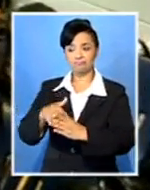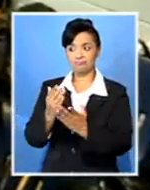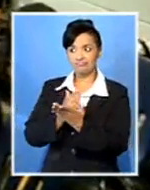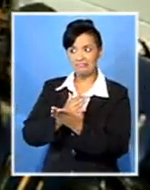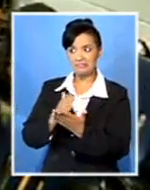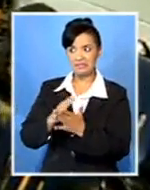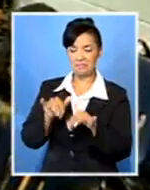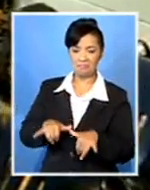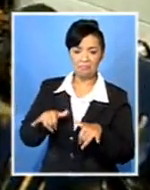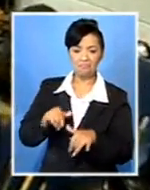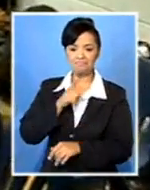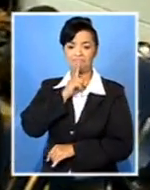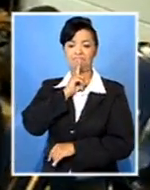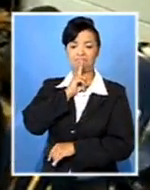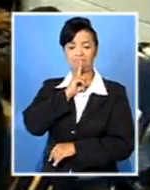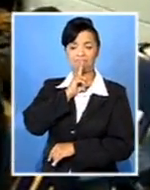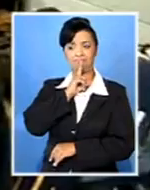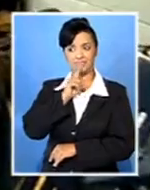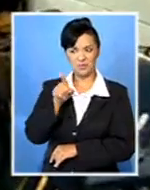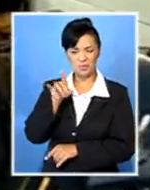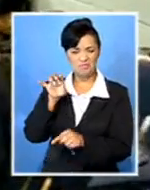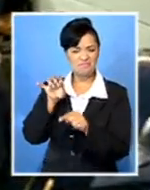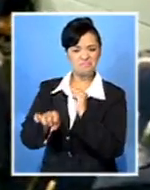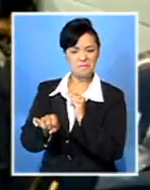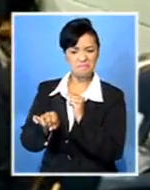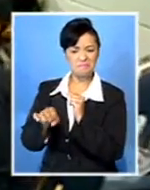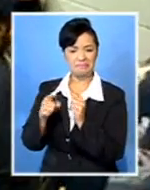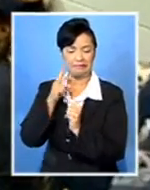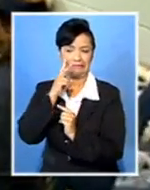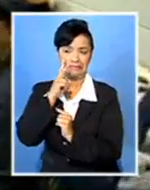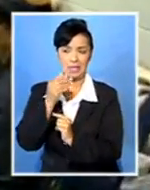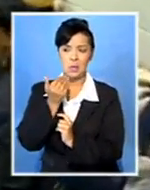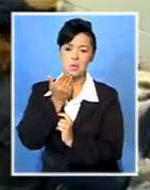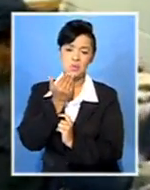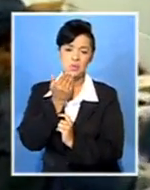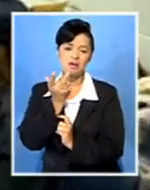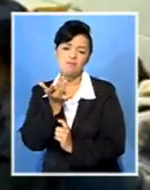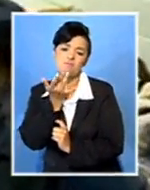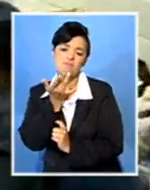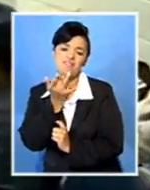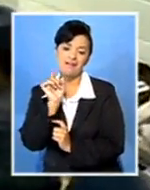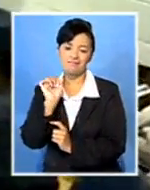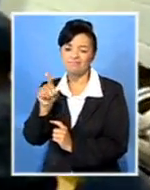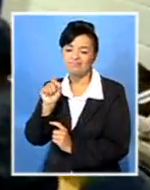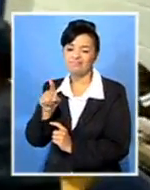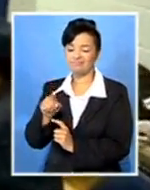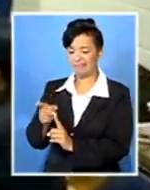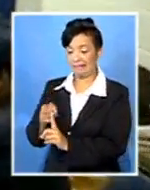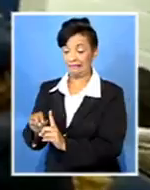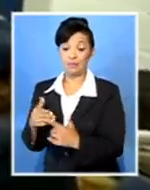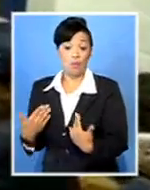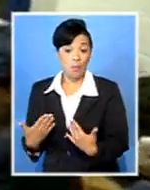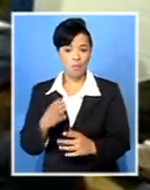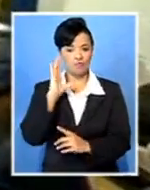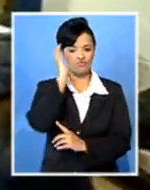probably won't say much, but are you getting any kind of chatter in the queues and in the lines about what's important to the